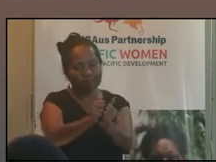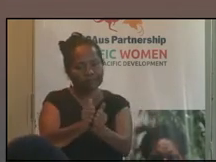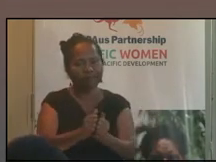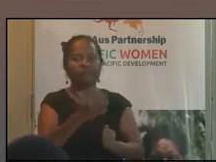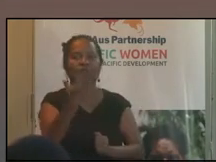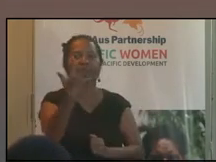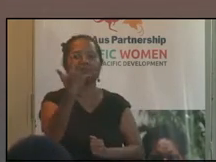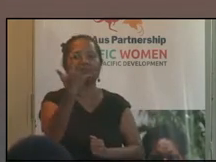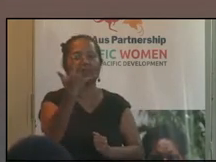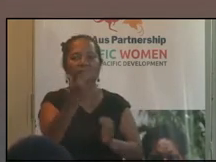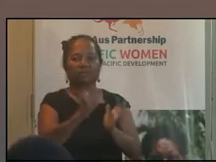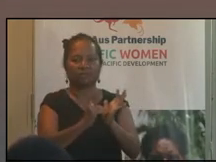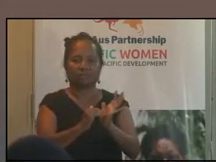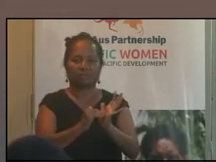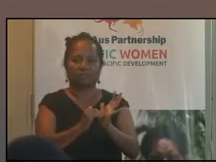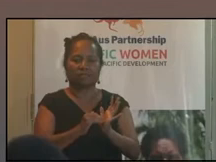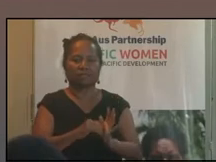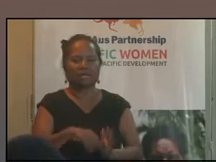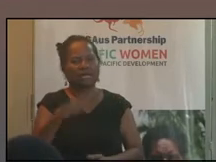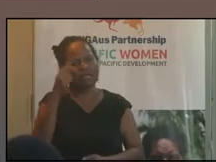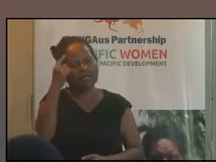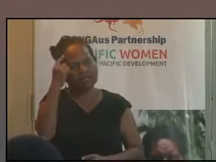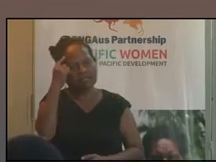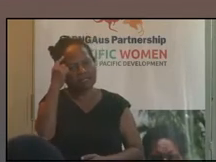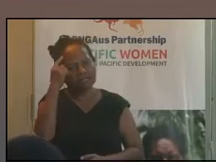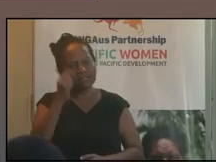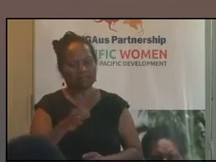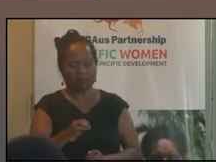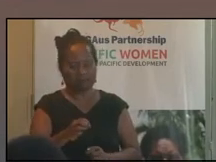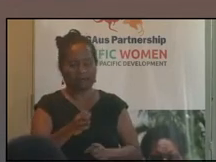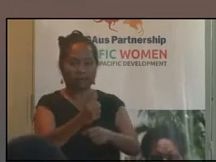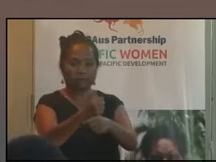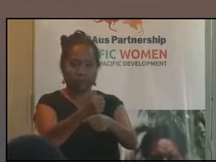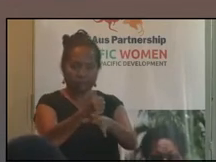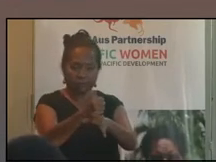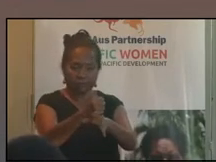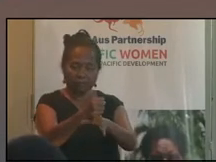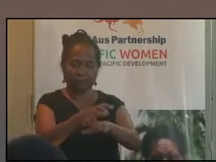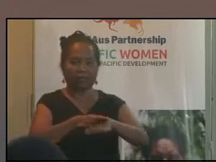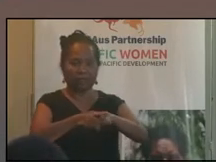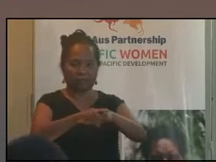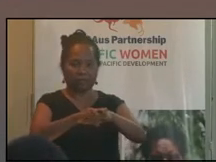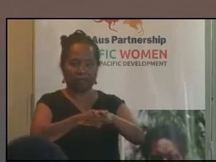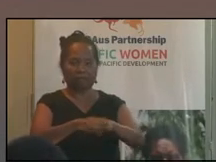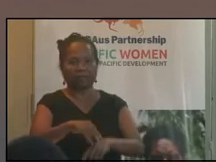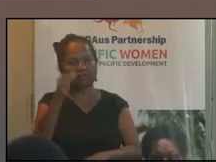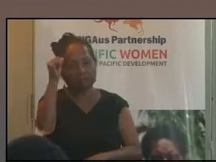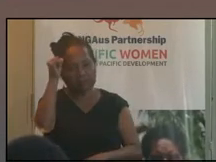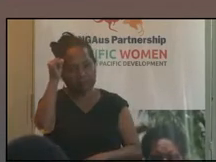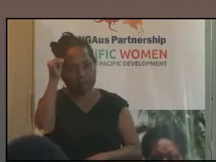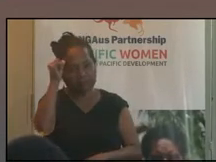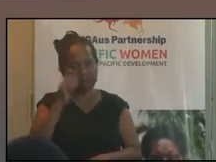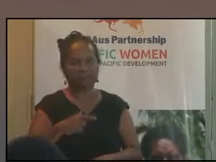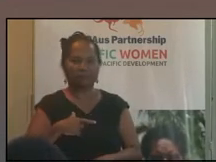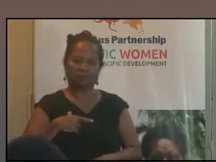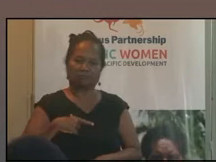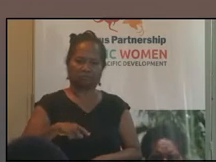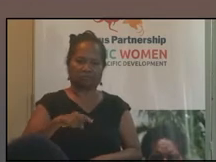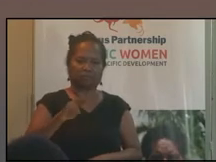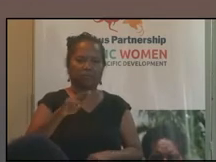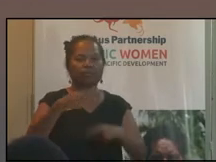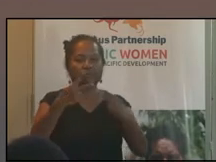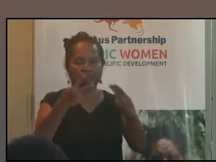seats. They also think that our political leaders must also be consulted, because the proposal came from the Prime Minister